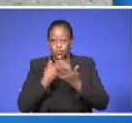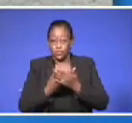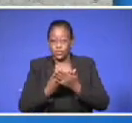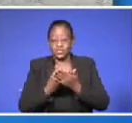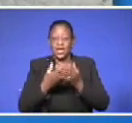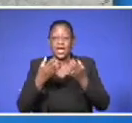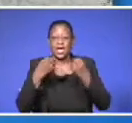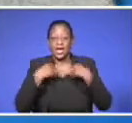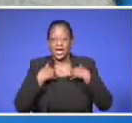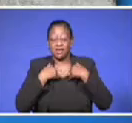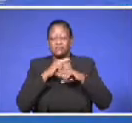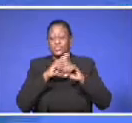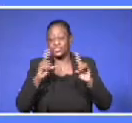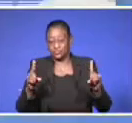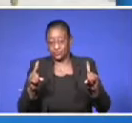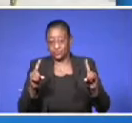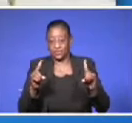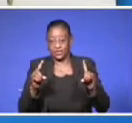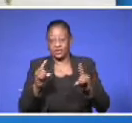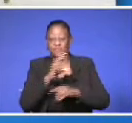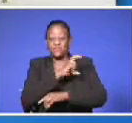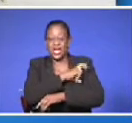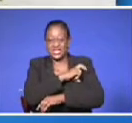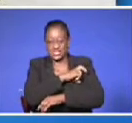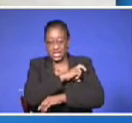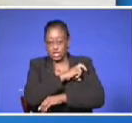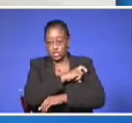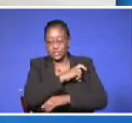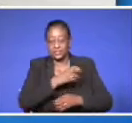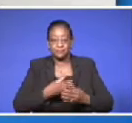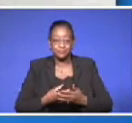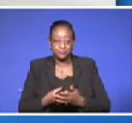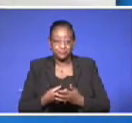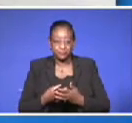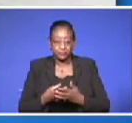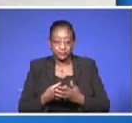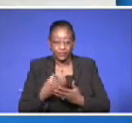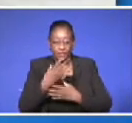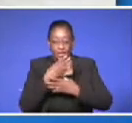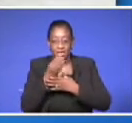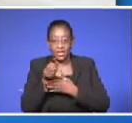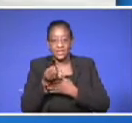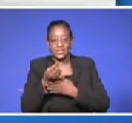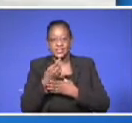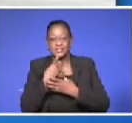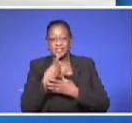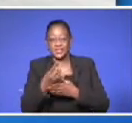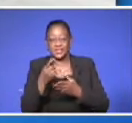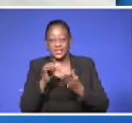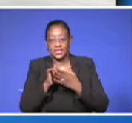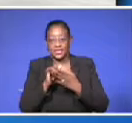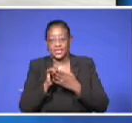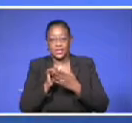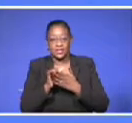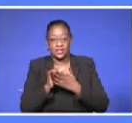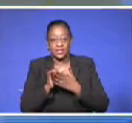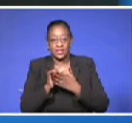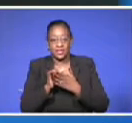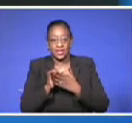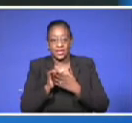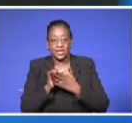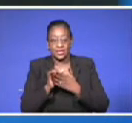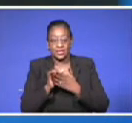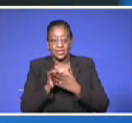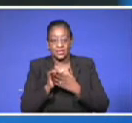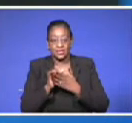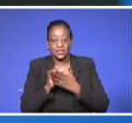are certain things, different characteristics about how these vaccines work. Some things are a little different, and there are some side effects that have been